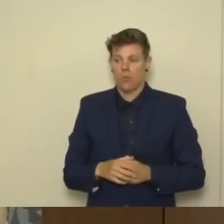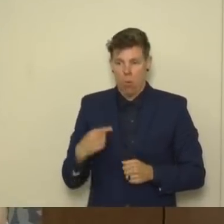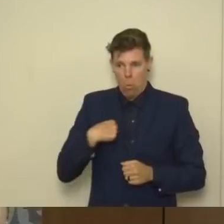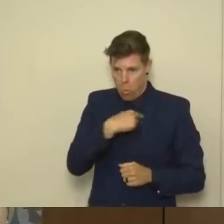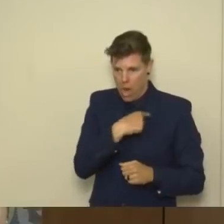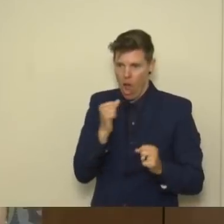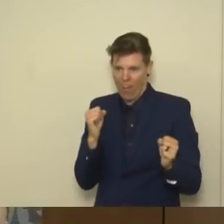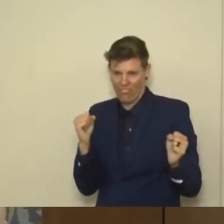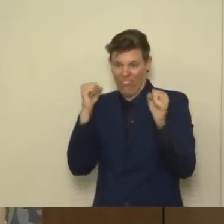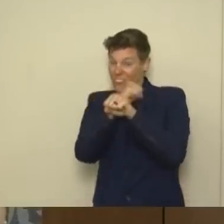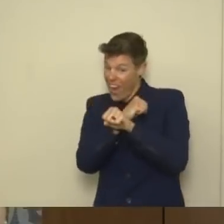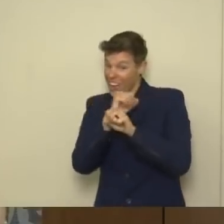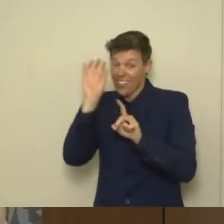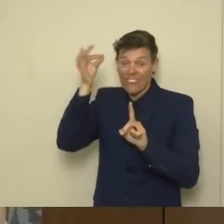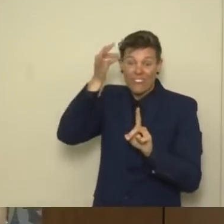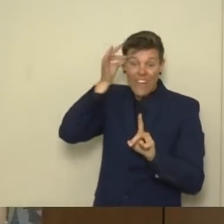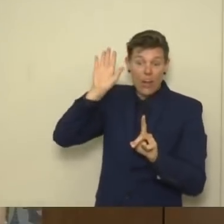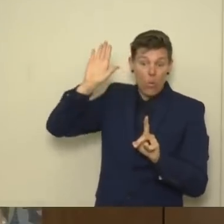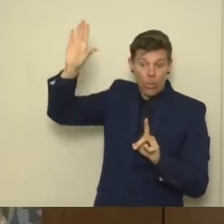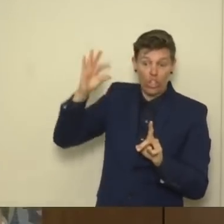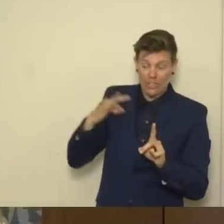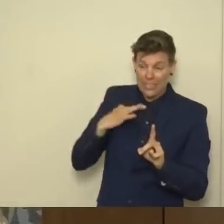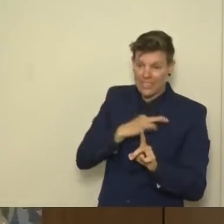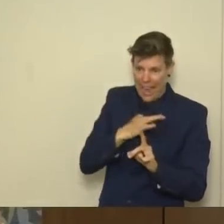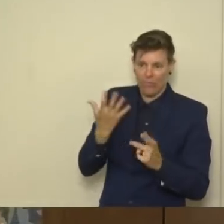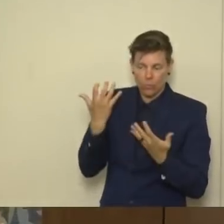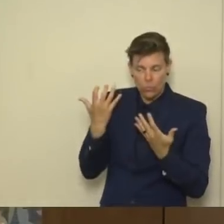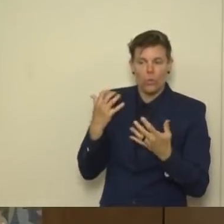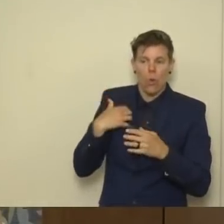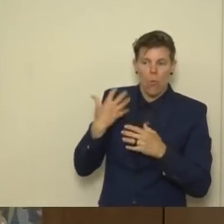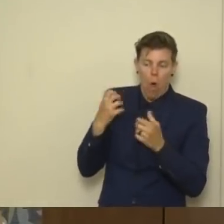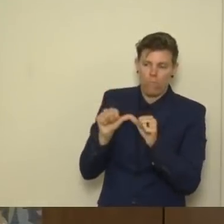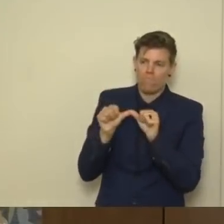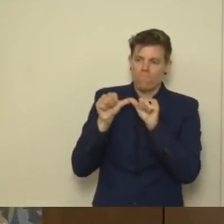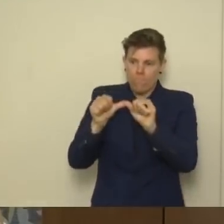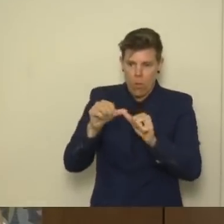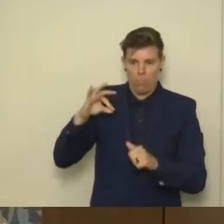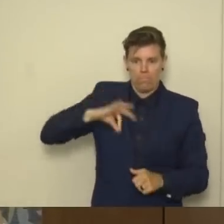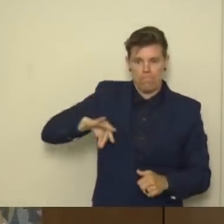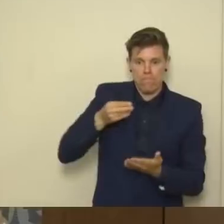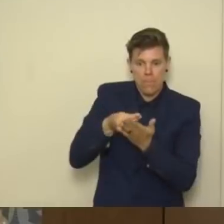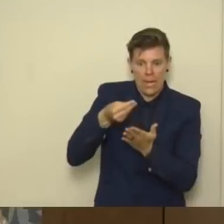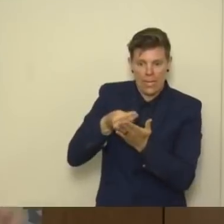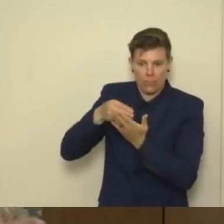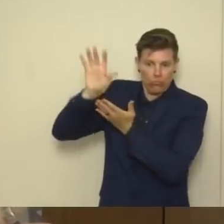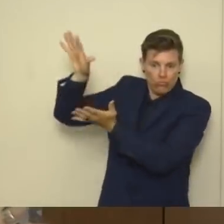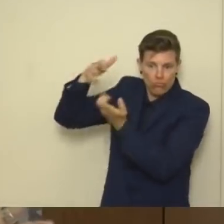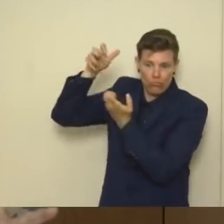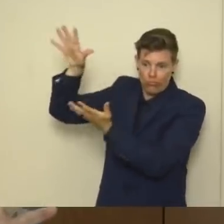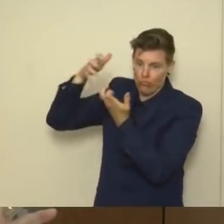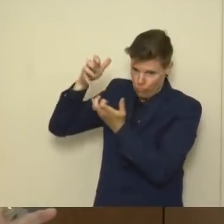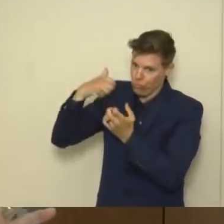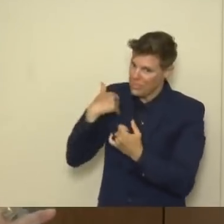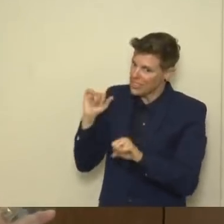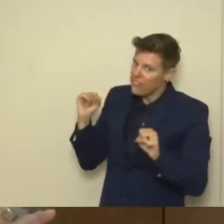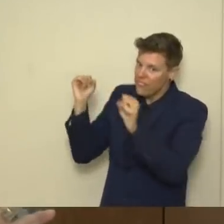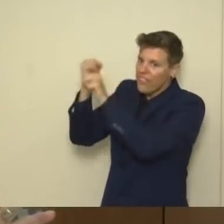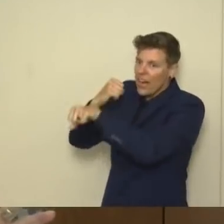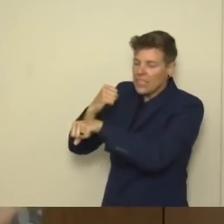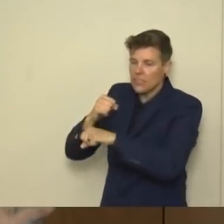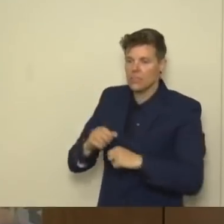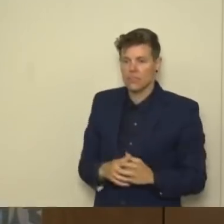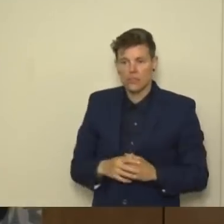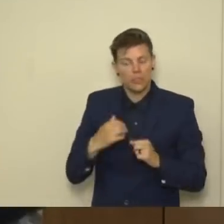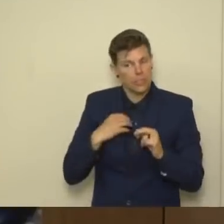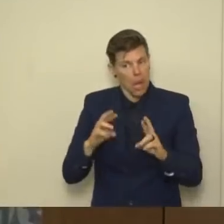to extend the unemployment benefits. They need to do that. I expect that they will. I just need them to do it